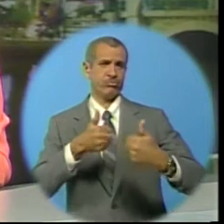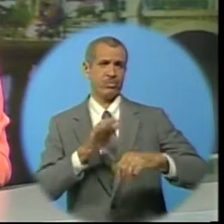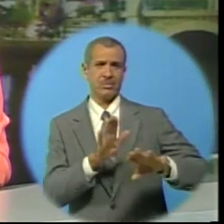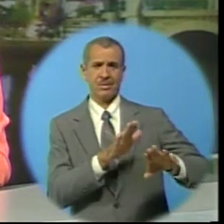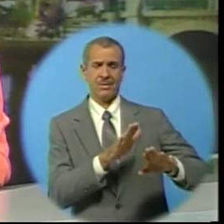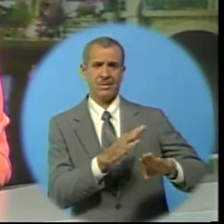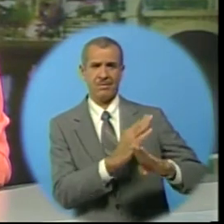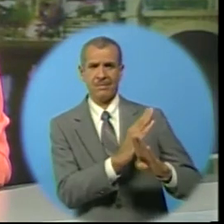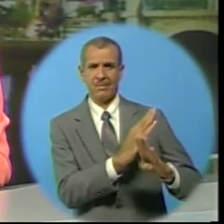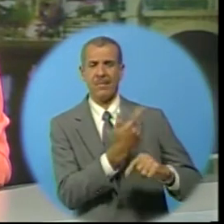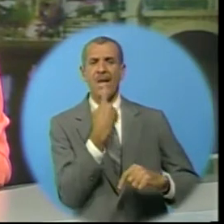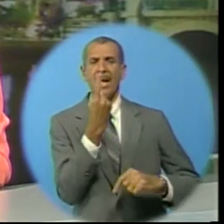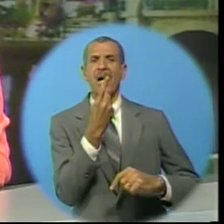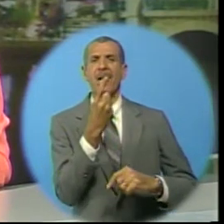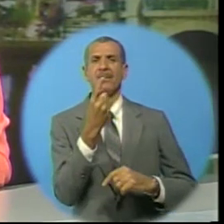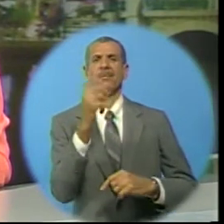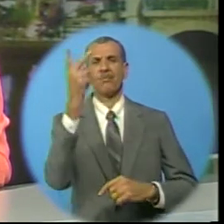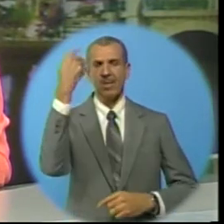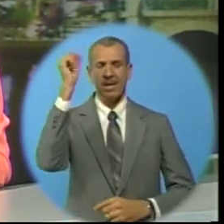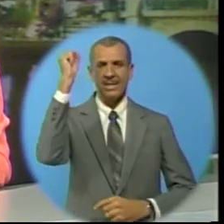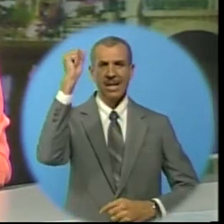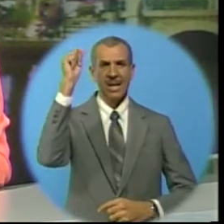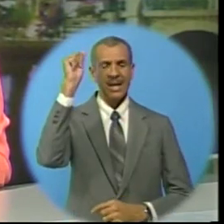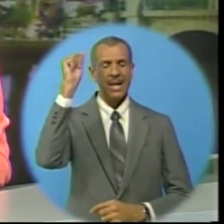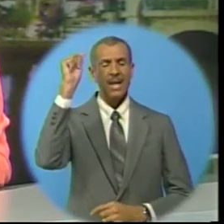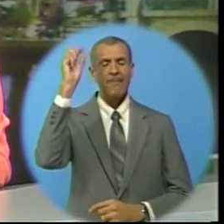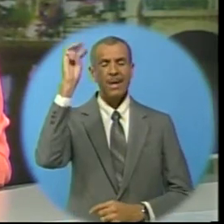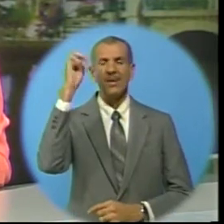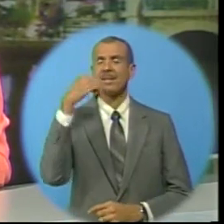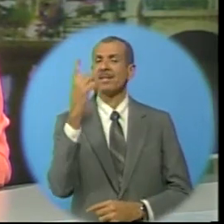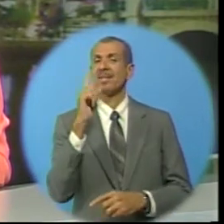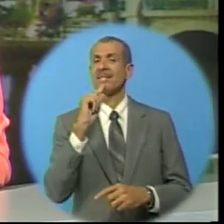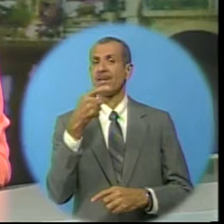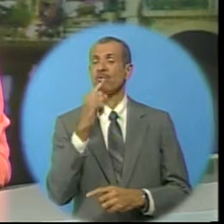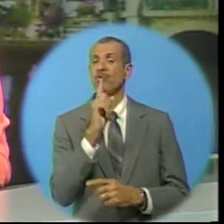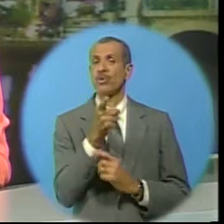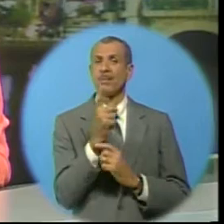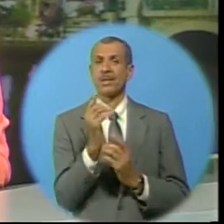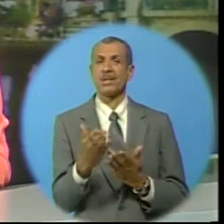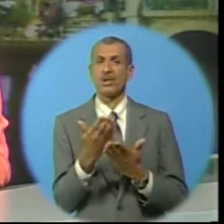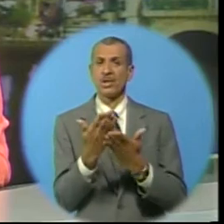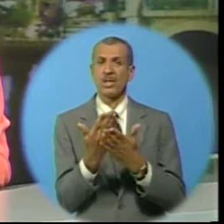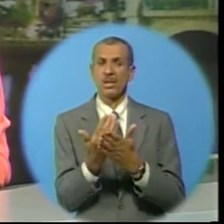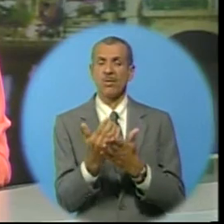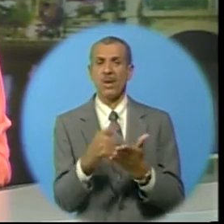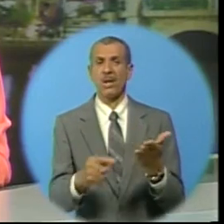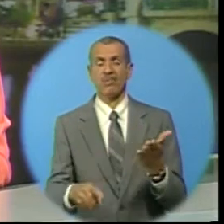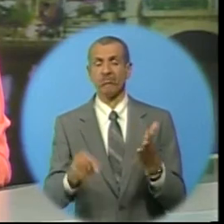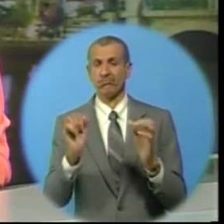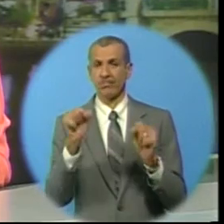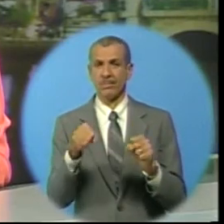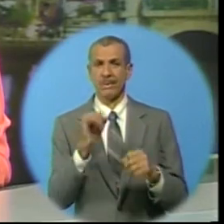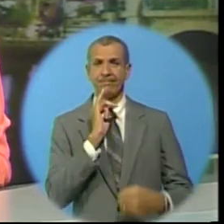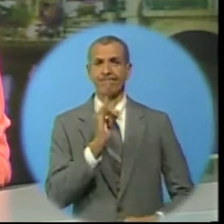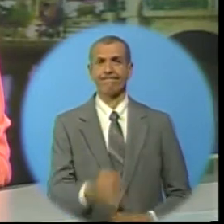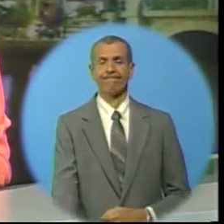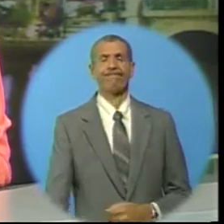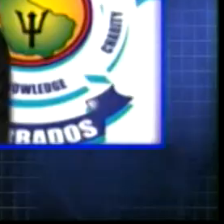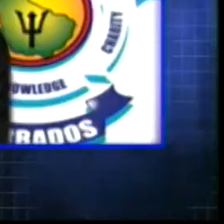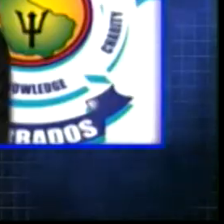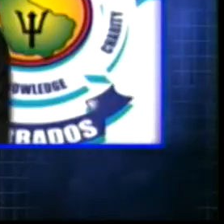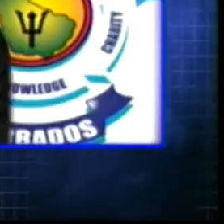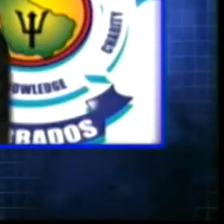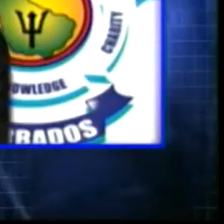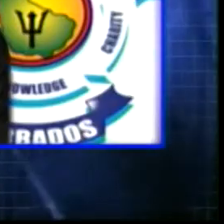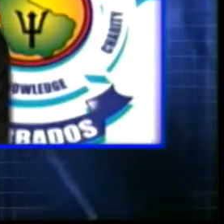Akani McDowell says he cannot give a confirmation, but there are suggestions about what the substance could be. The